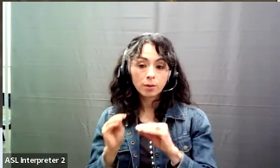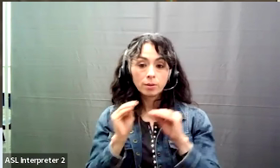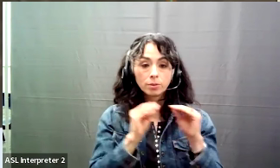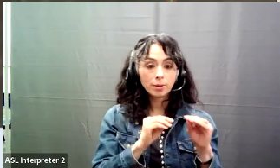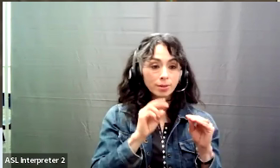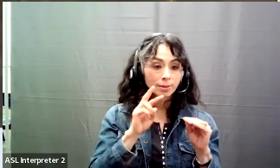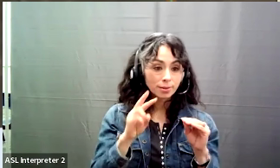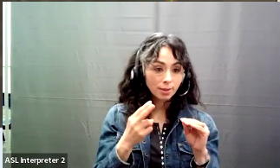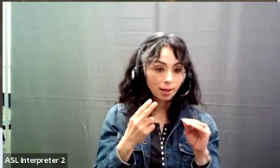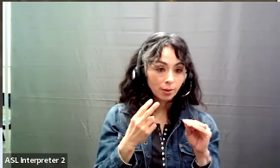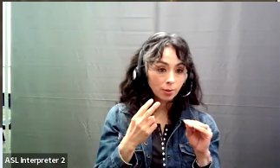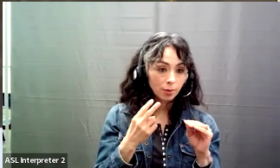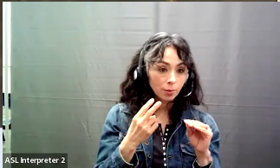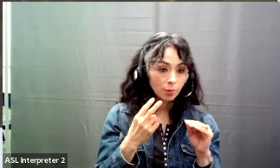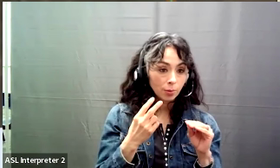for the